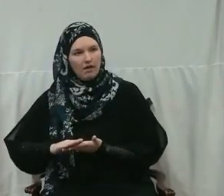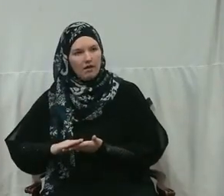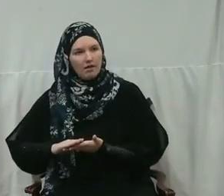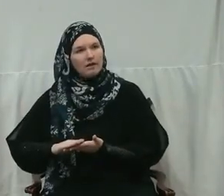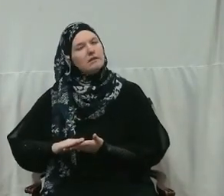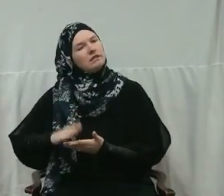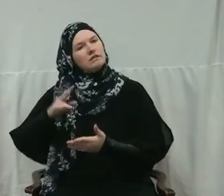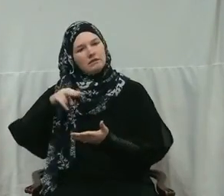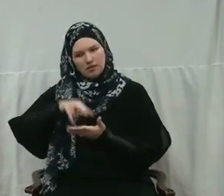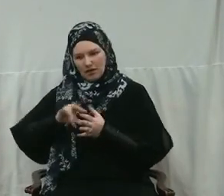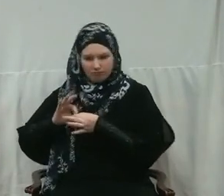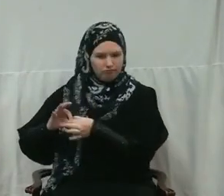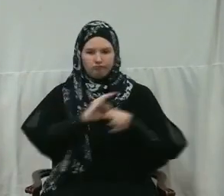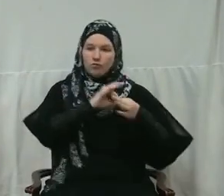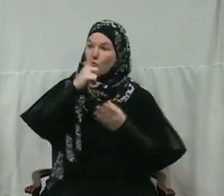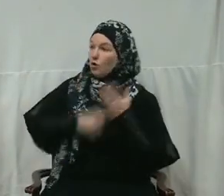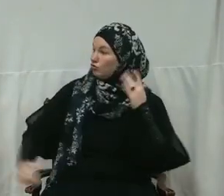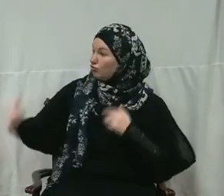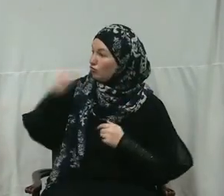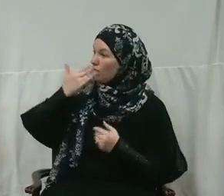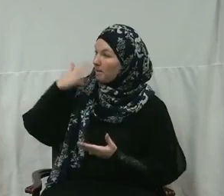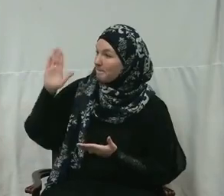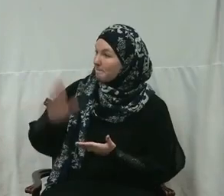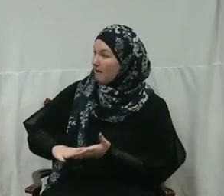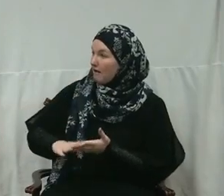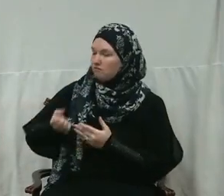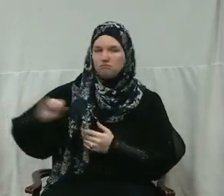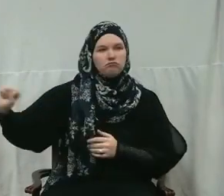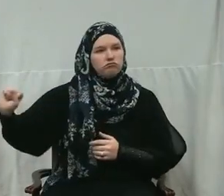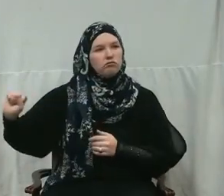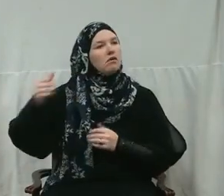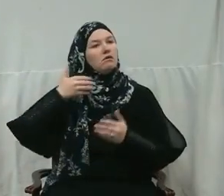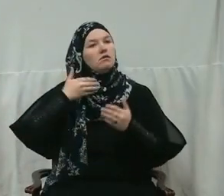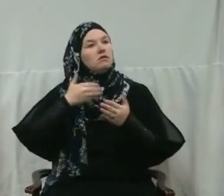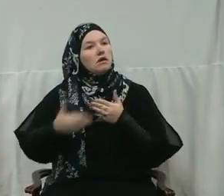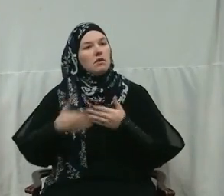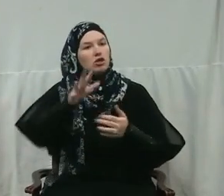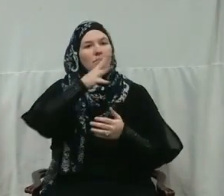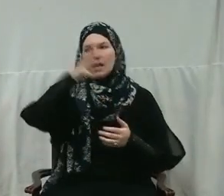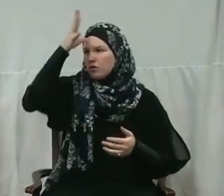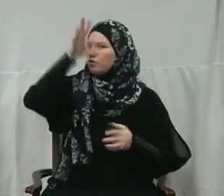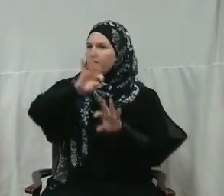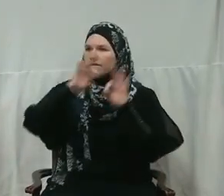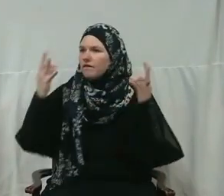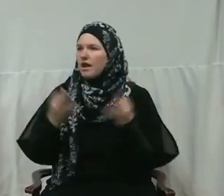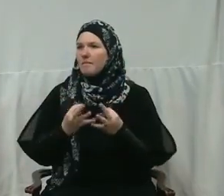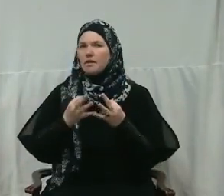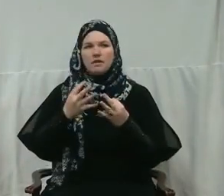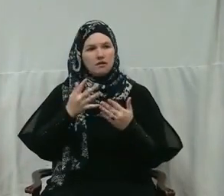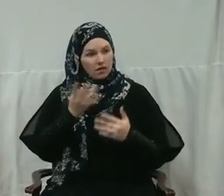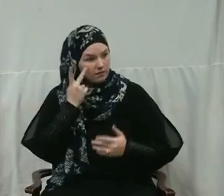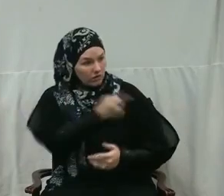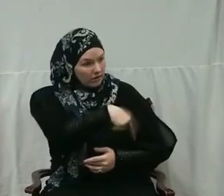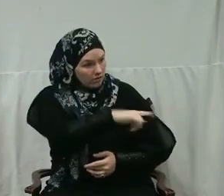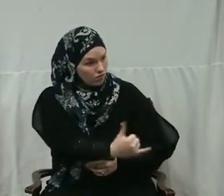Stand against what is wrong. Whether you are standing against yourself, your parents, your family, your kin, it